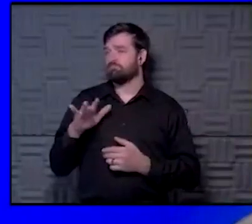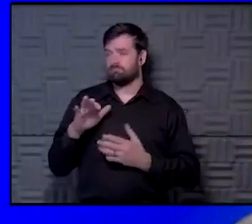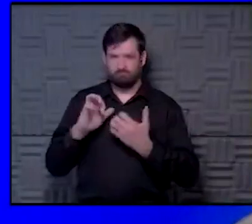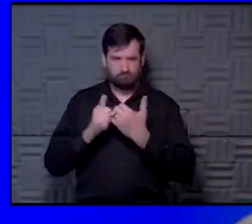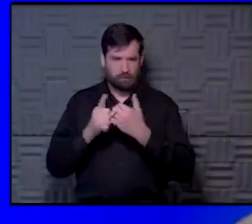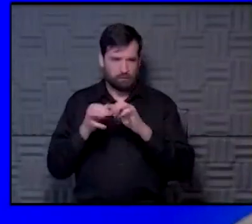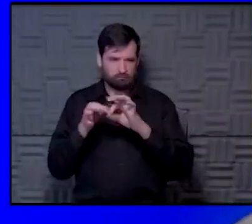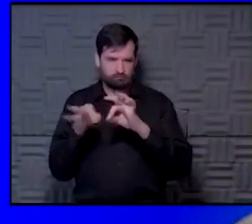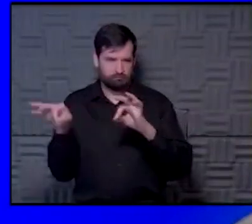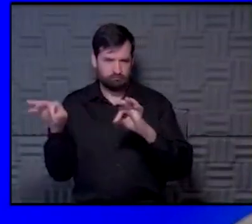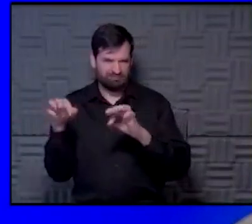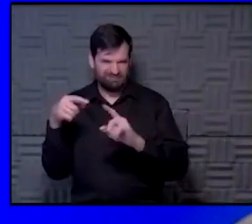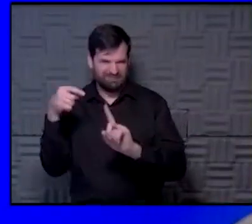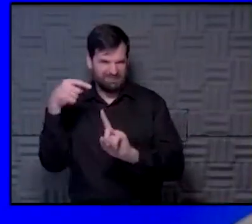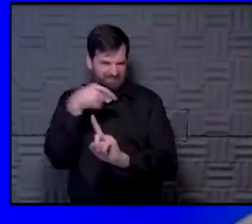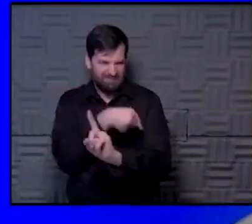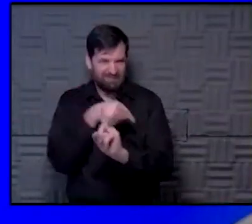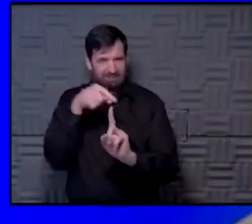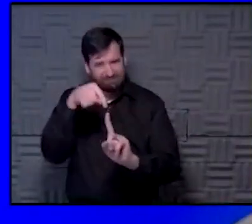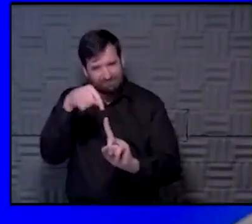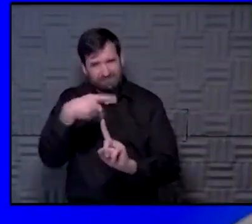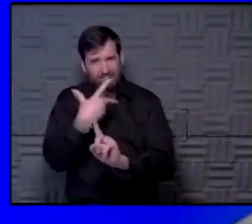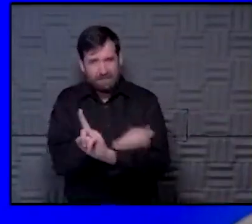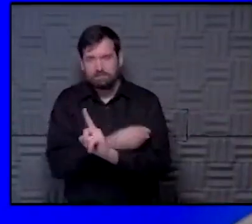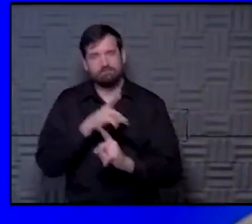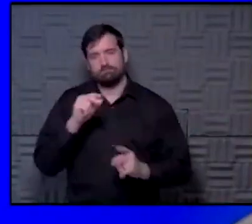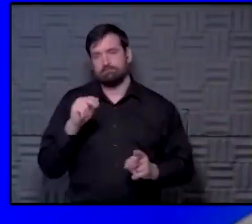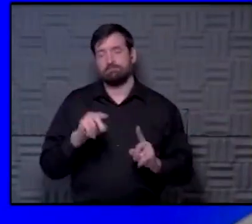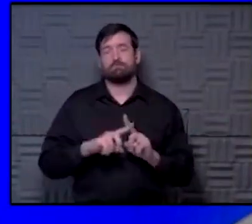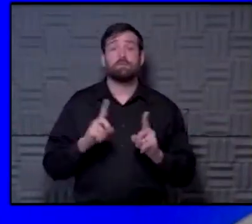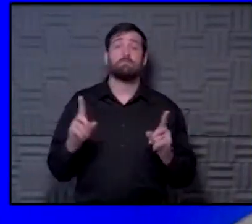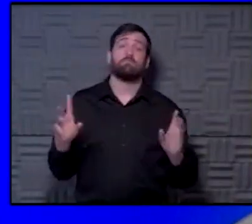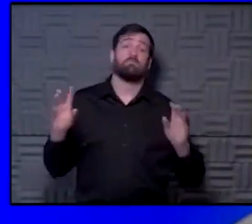was worded. We continue to have